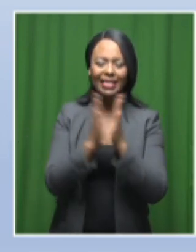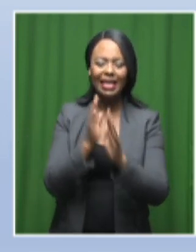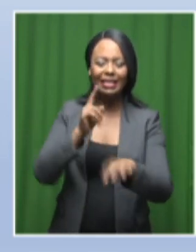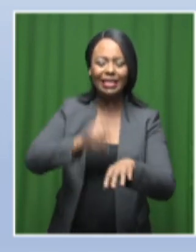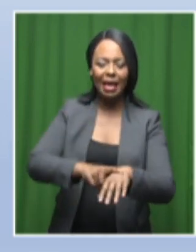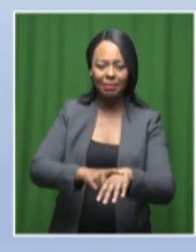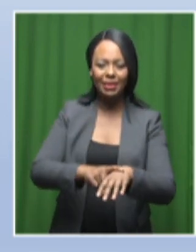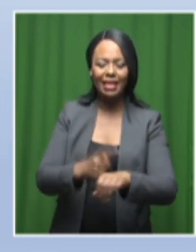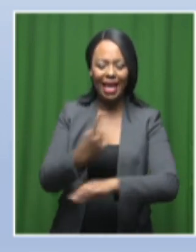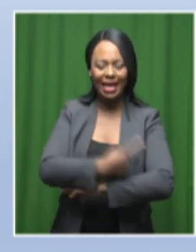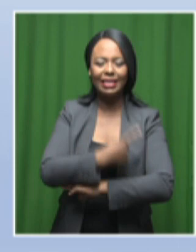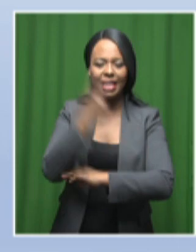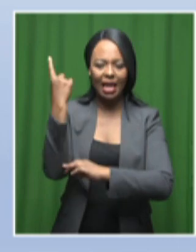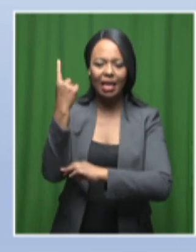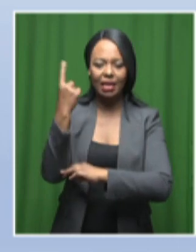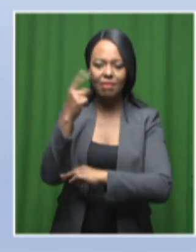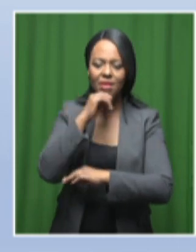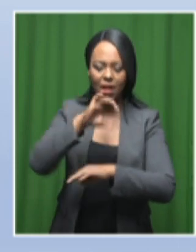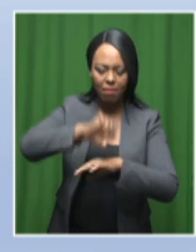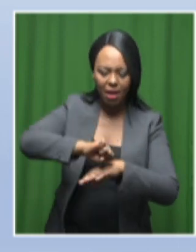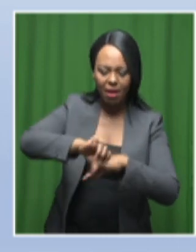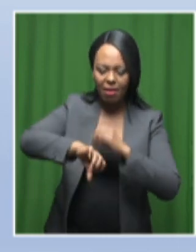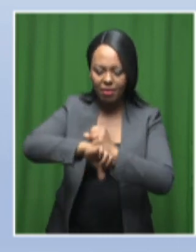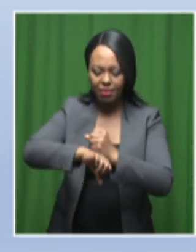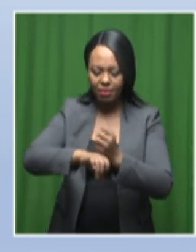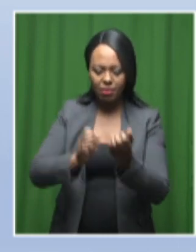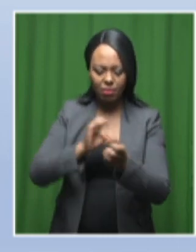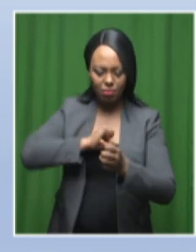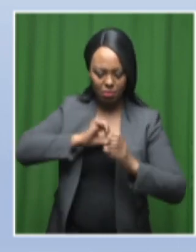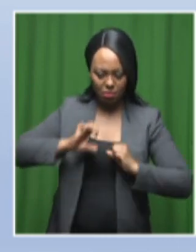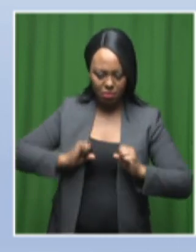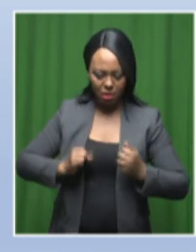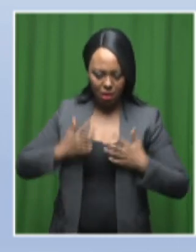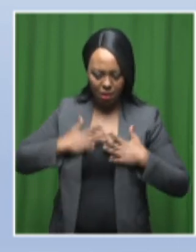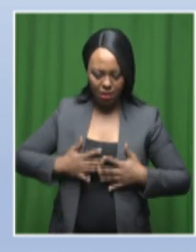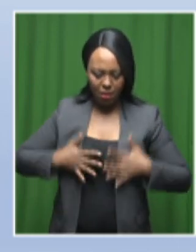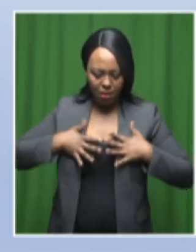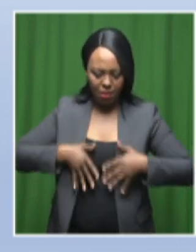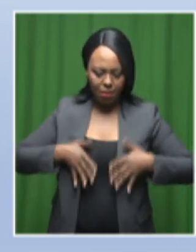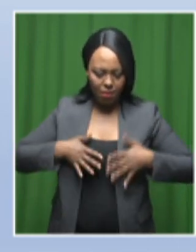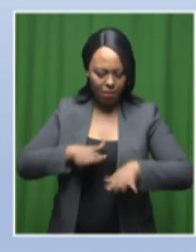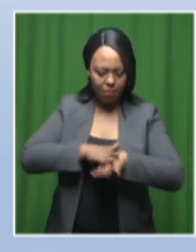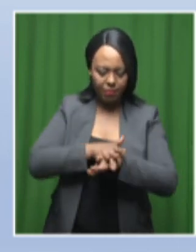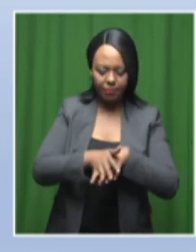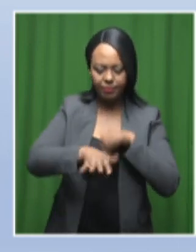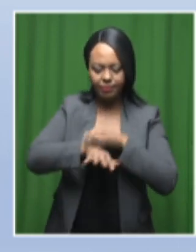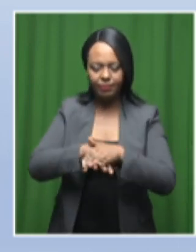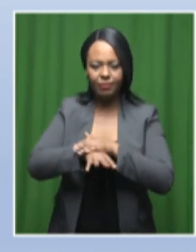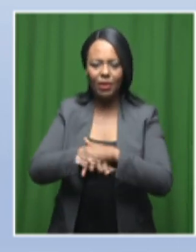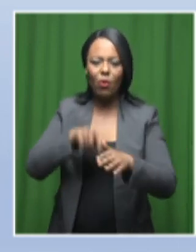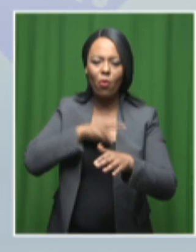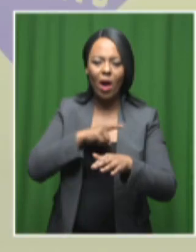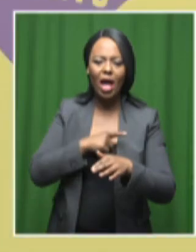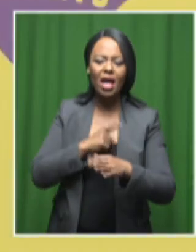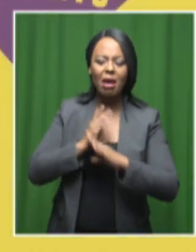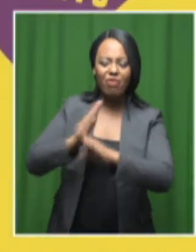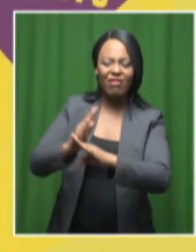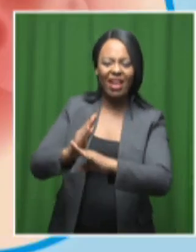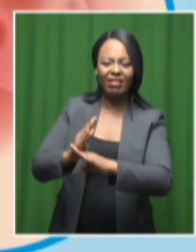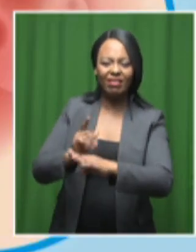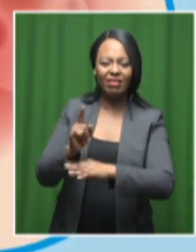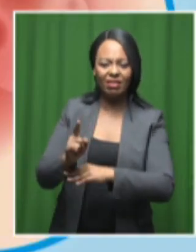that is a bit of an overshoot, but it does get the message across to the patient. Instead of itching, apply a